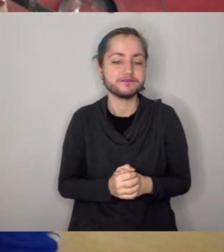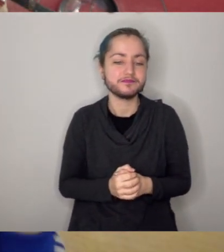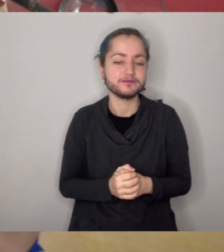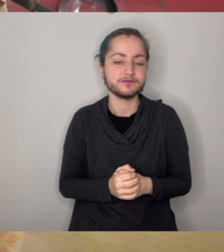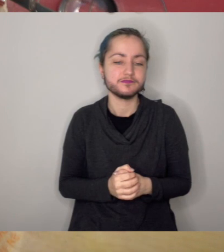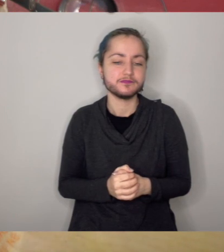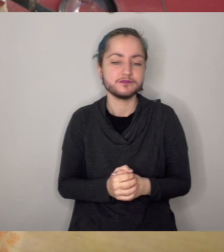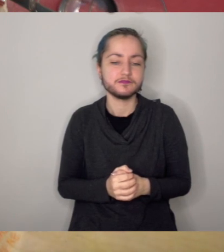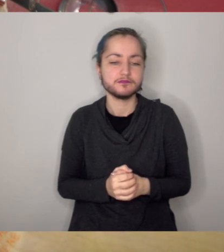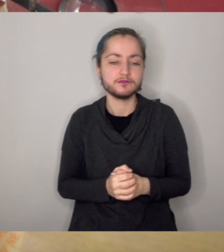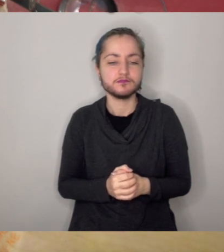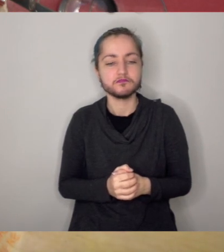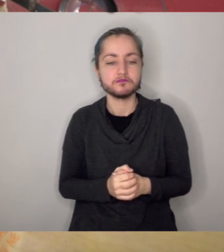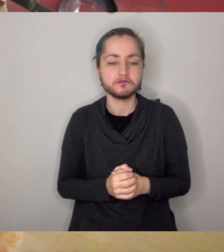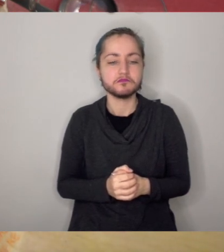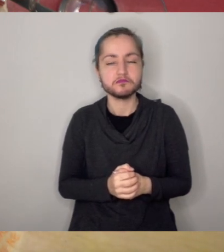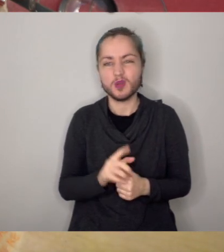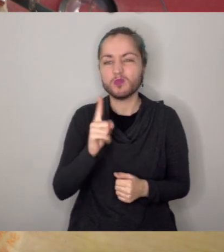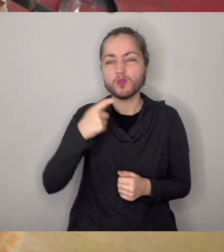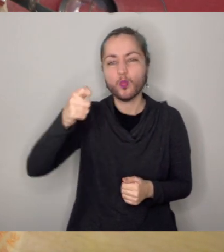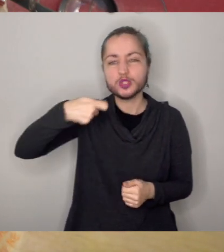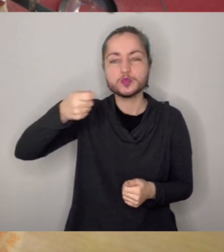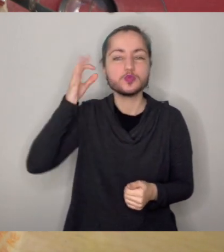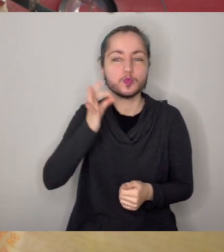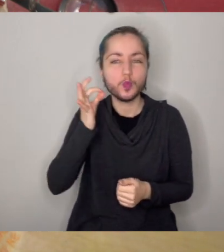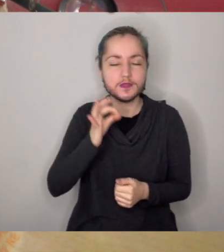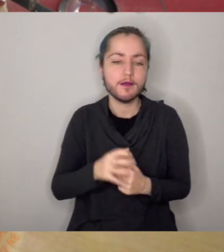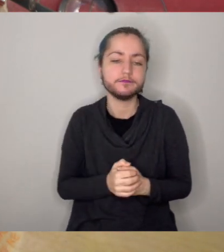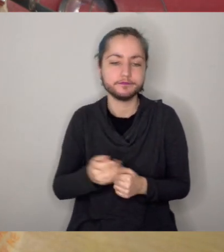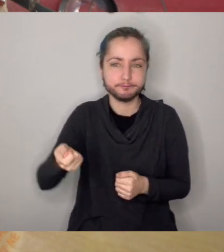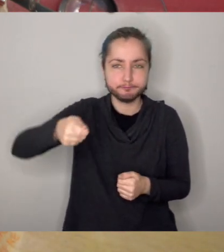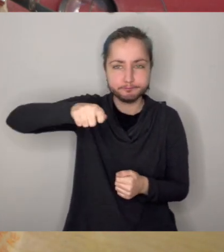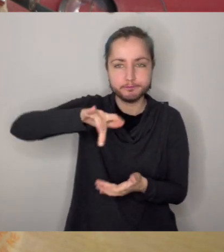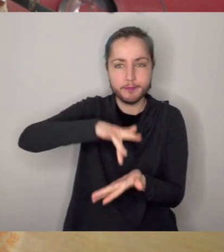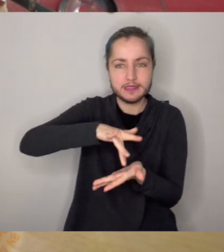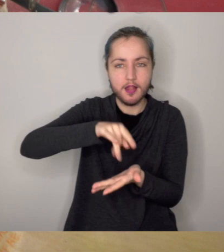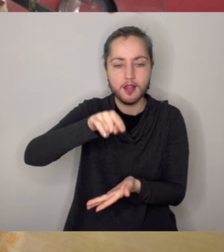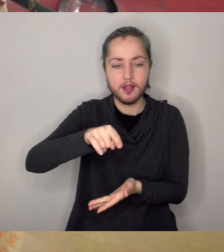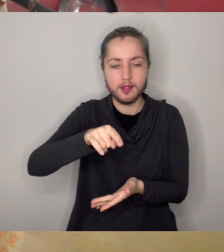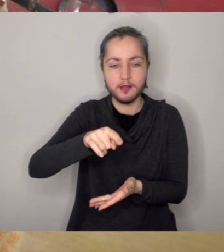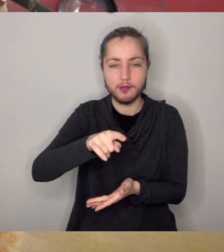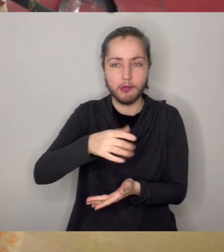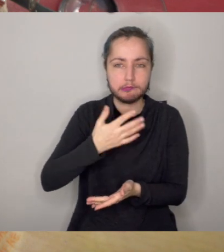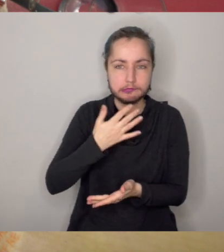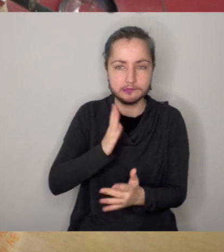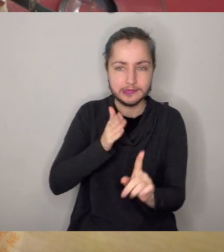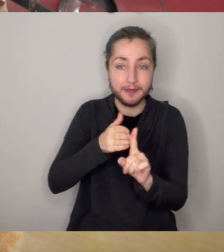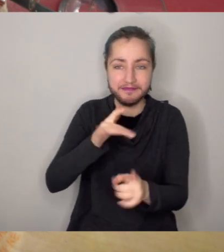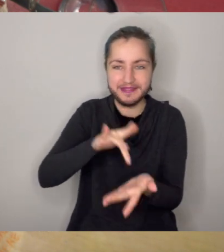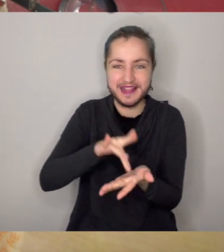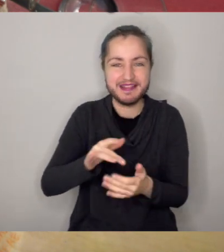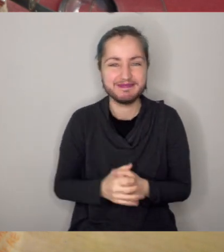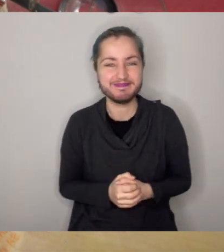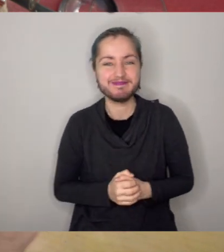so take about, let's say a spoonful of water and pour it into the